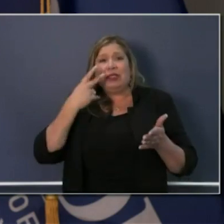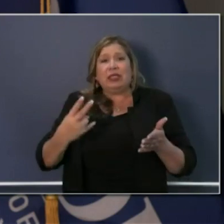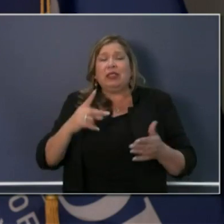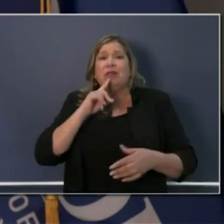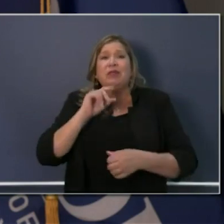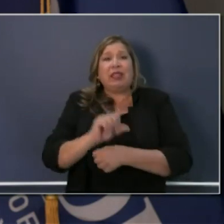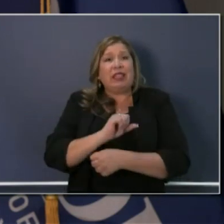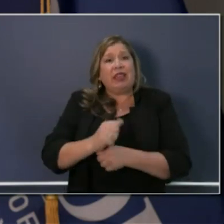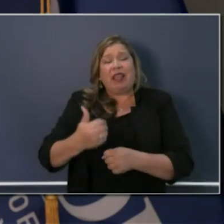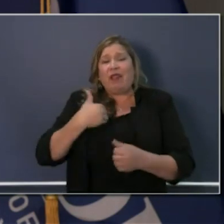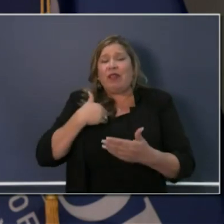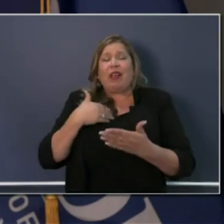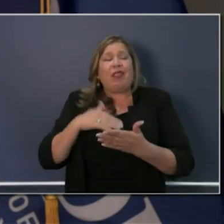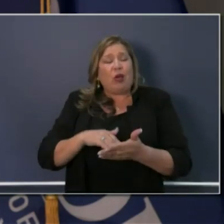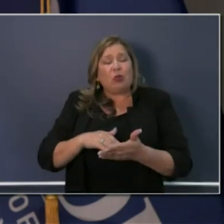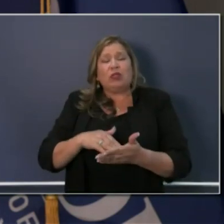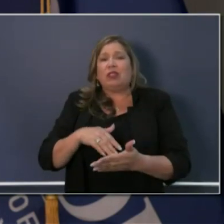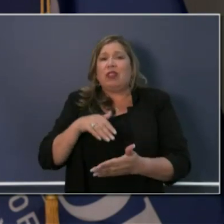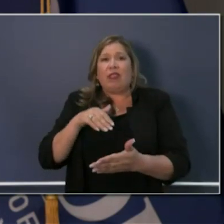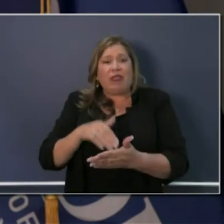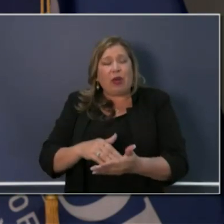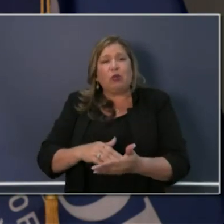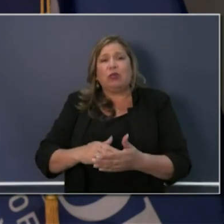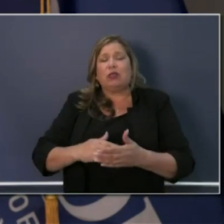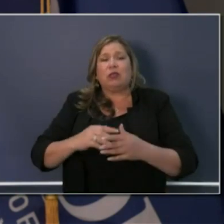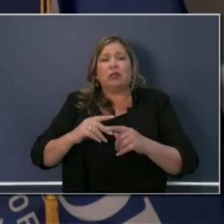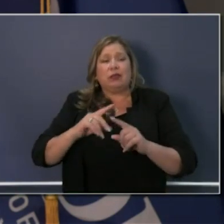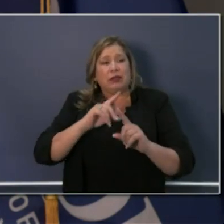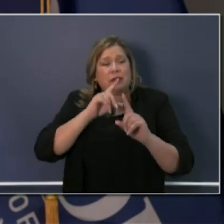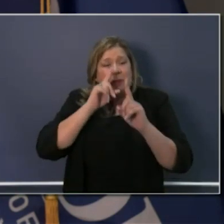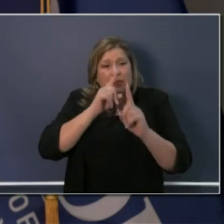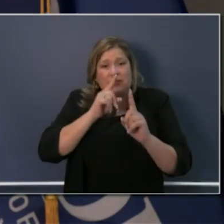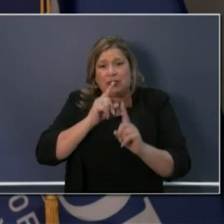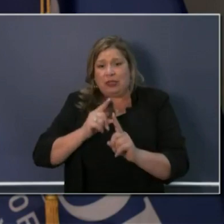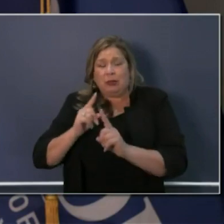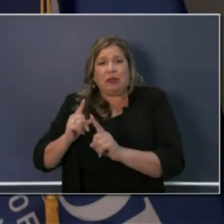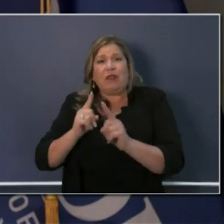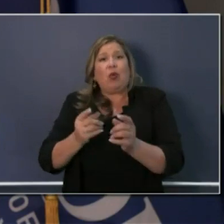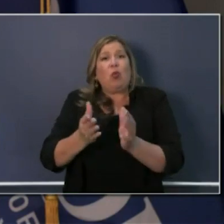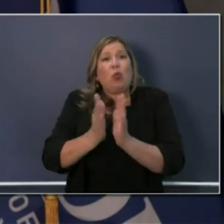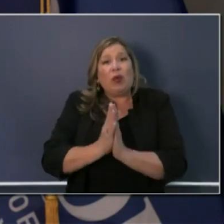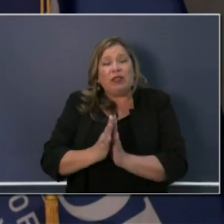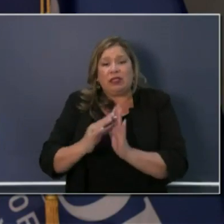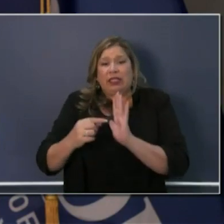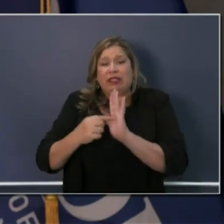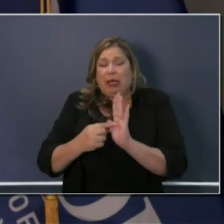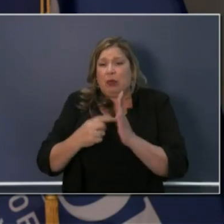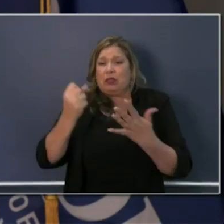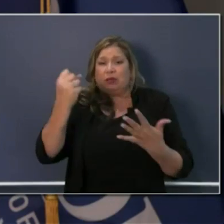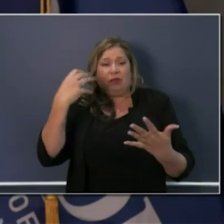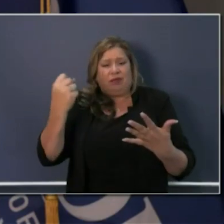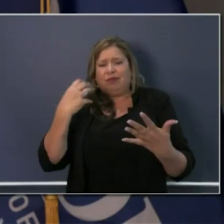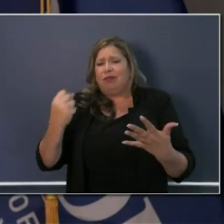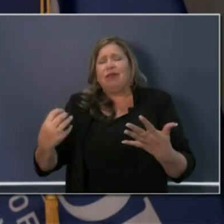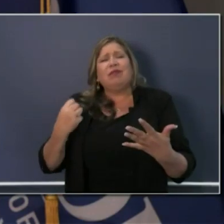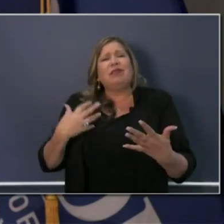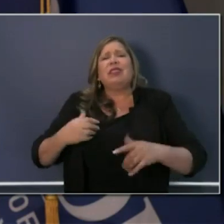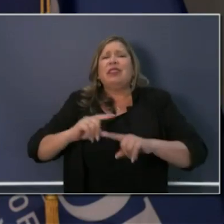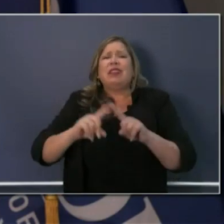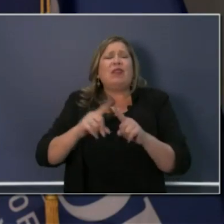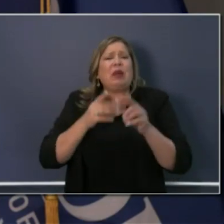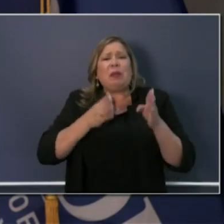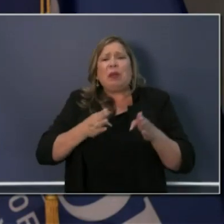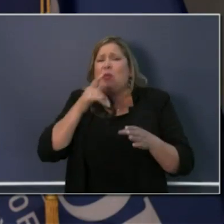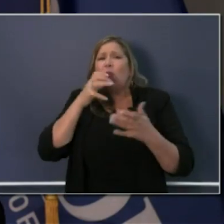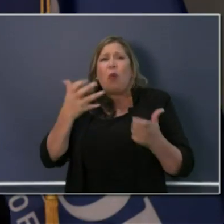literally thousands and thousands of specific requests and examples that have been given to us in real time of people wanting